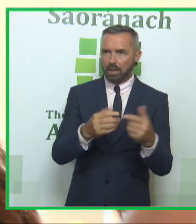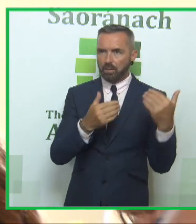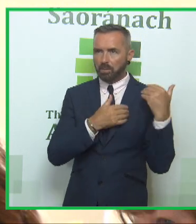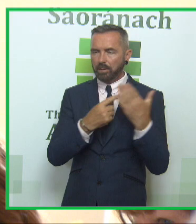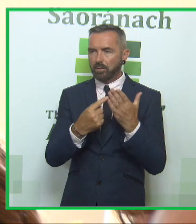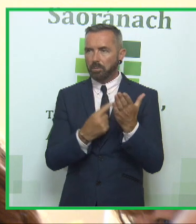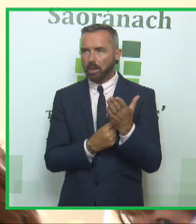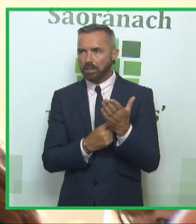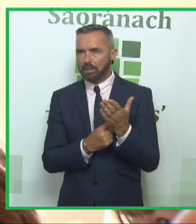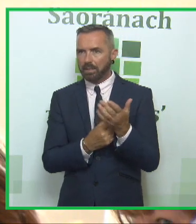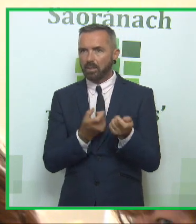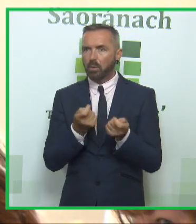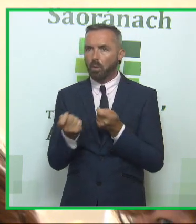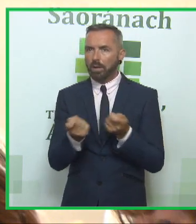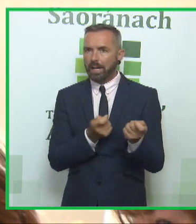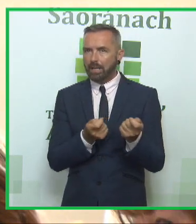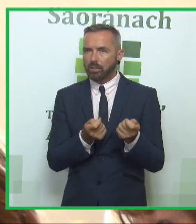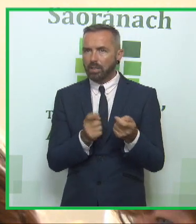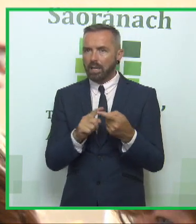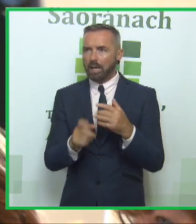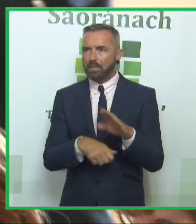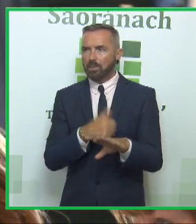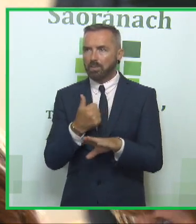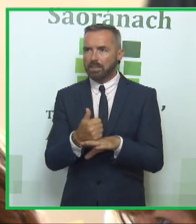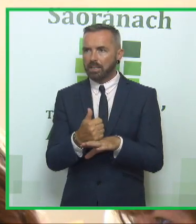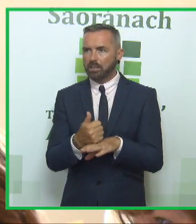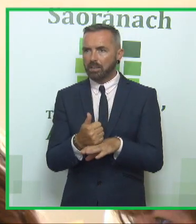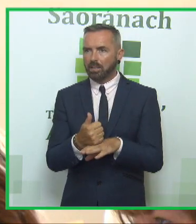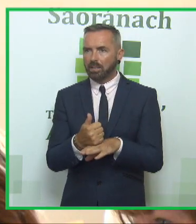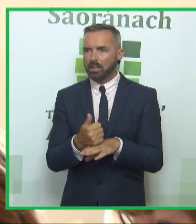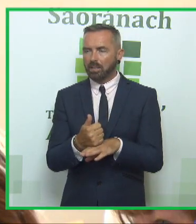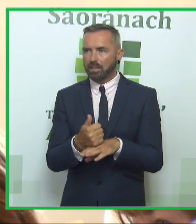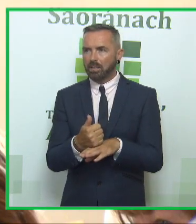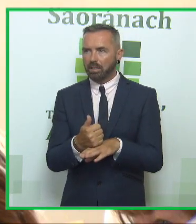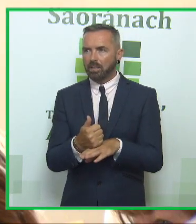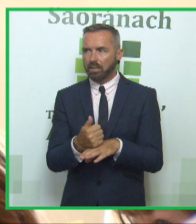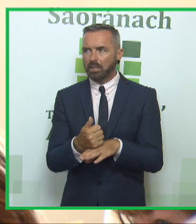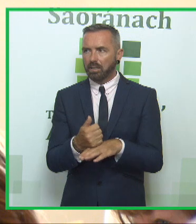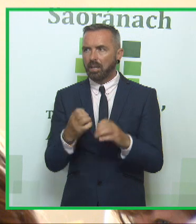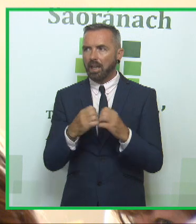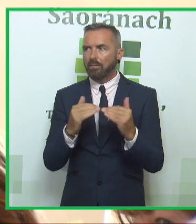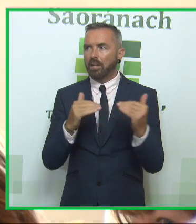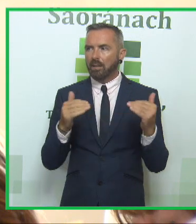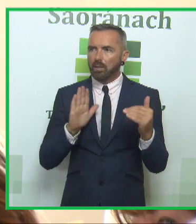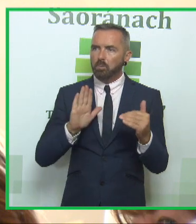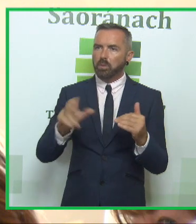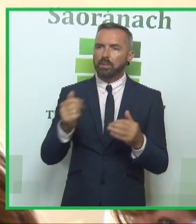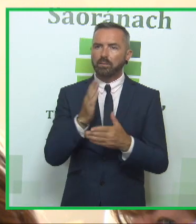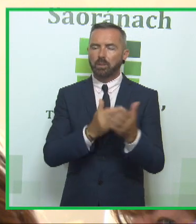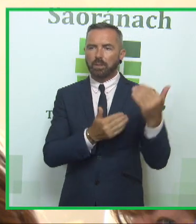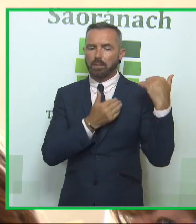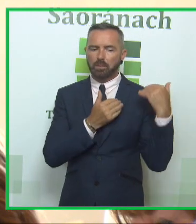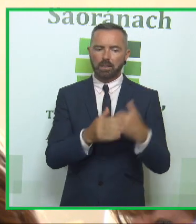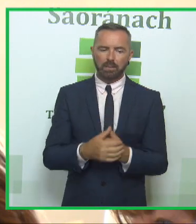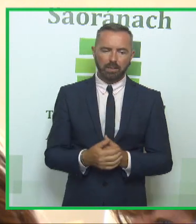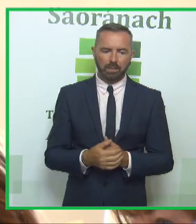policy, coordination, and implementation. And at every level, there would have to be accountability.